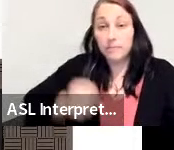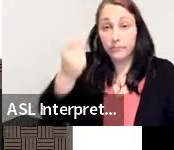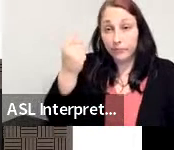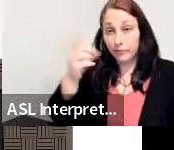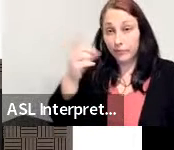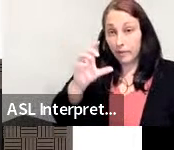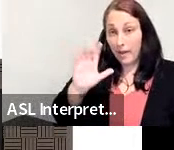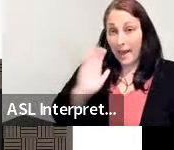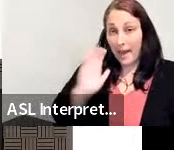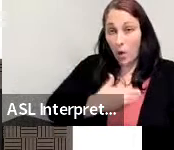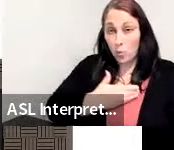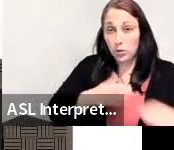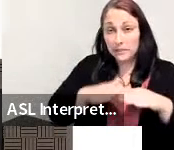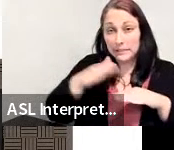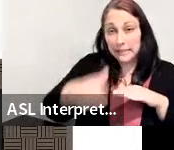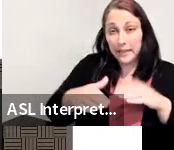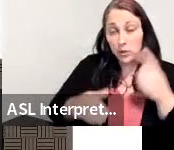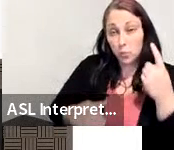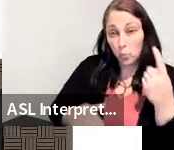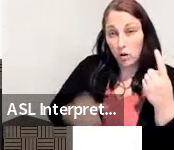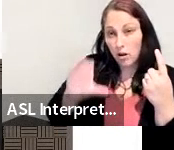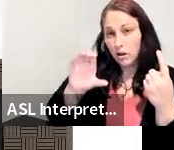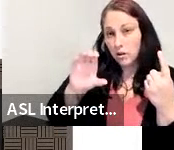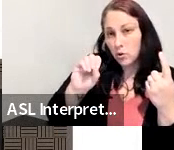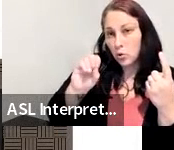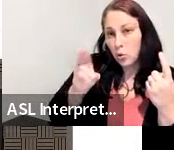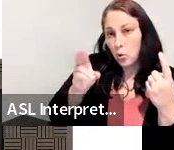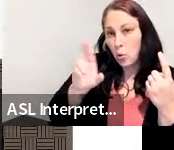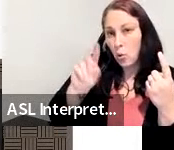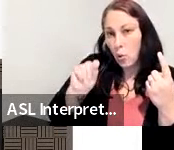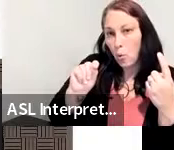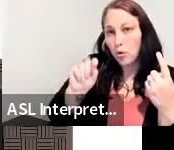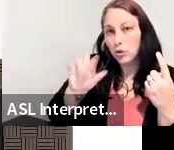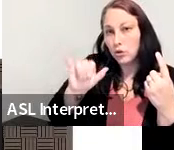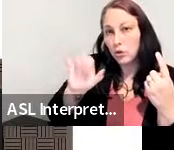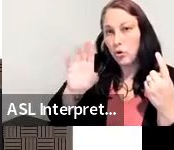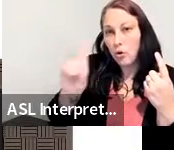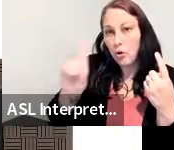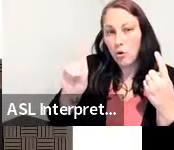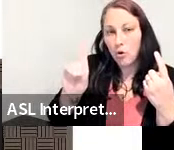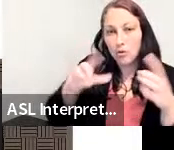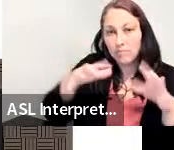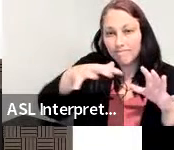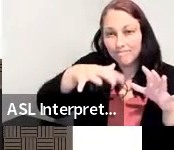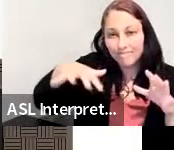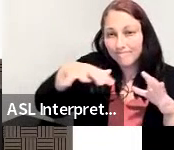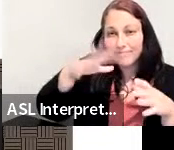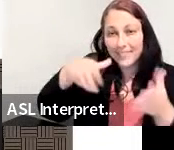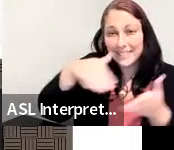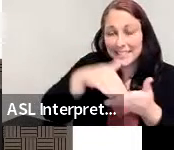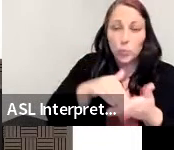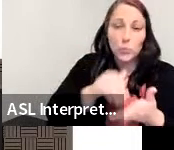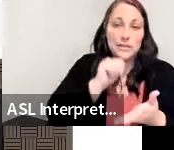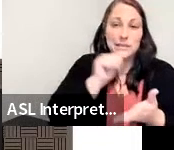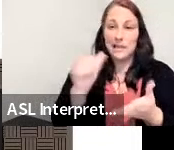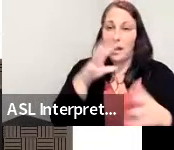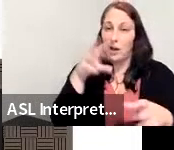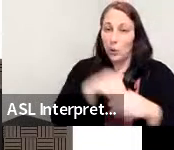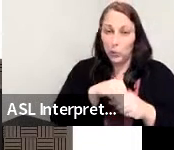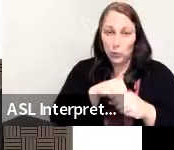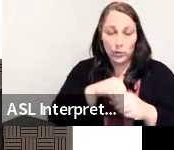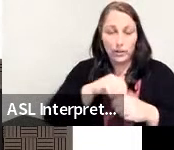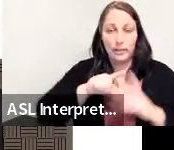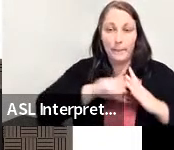included in our stage 1. So that's just an example of some of the design refinement that we think benefits both the building and the